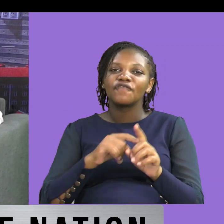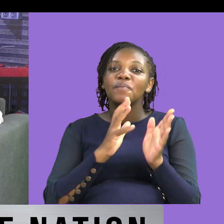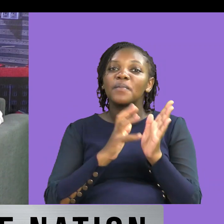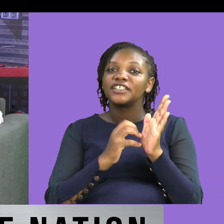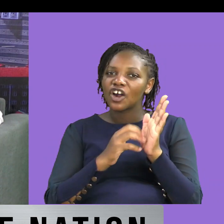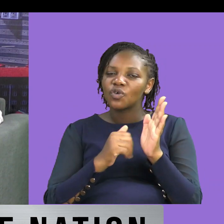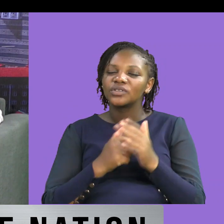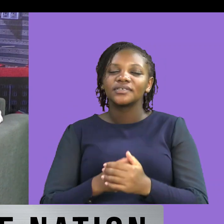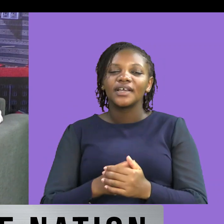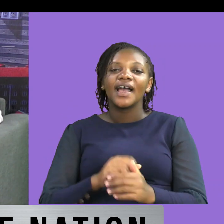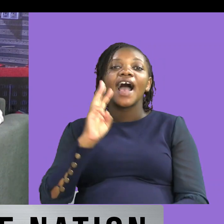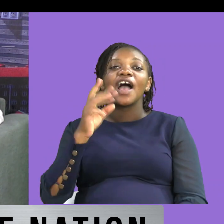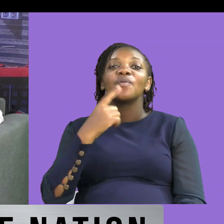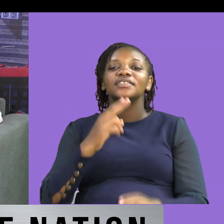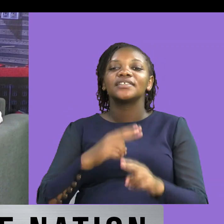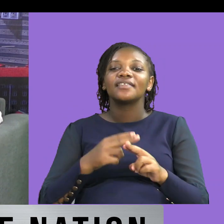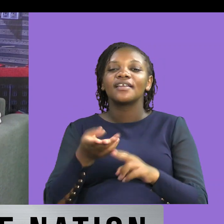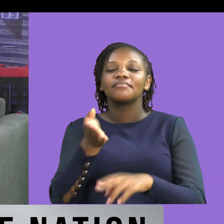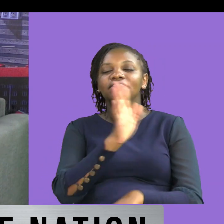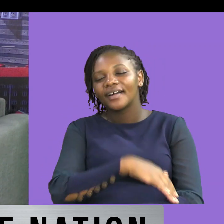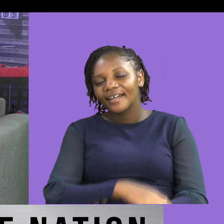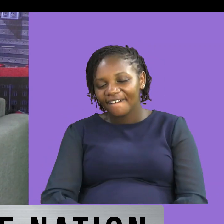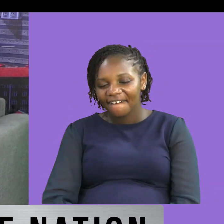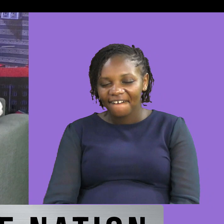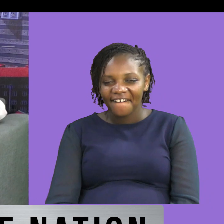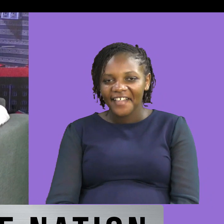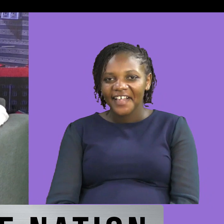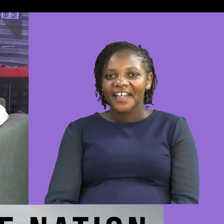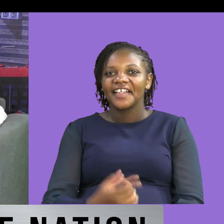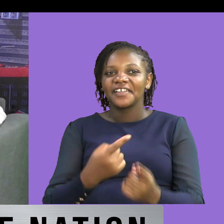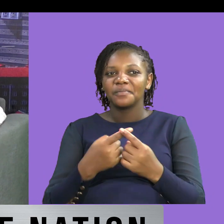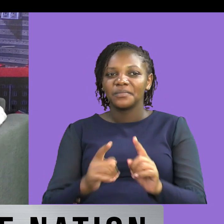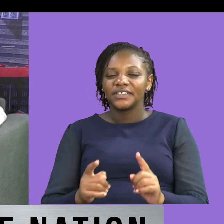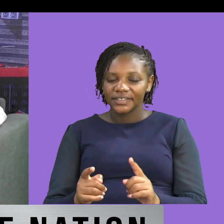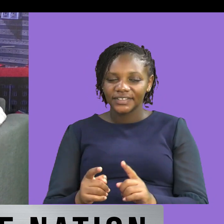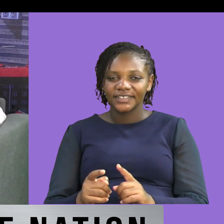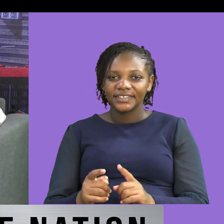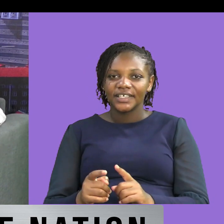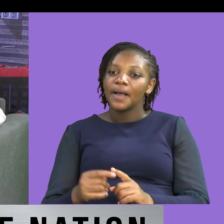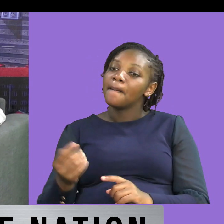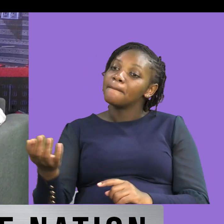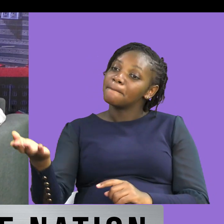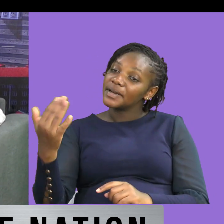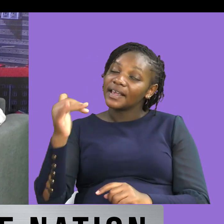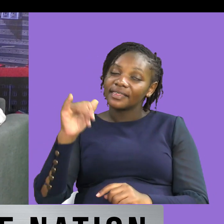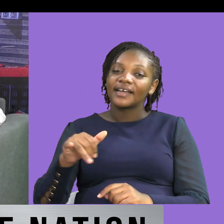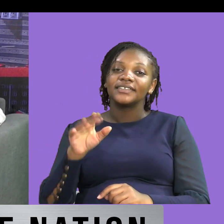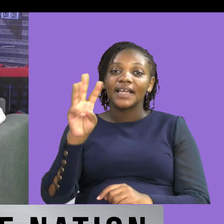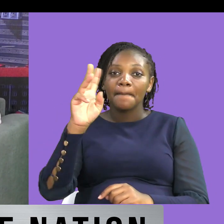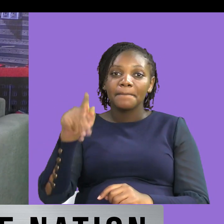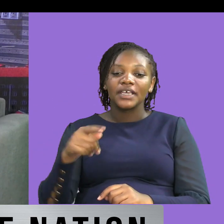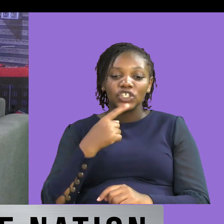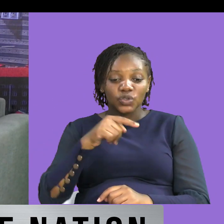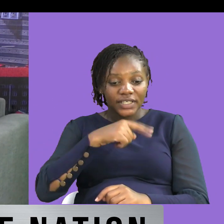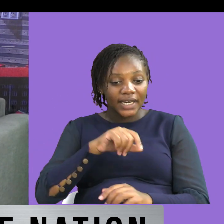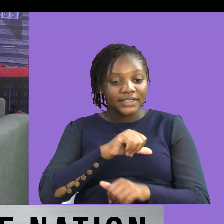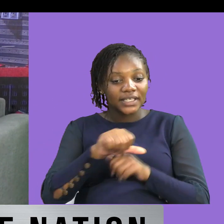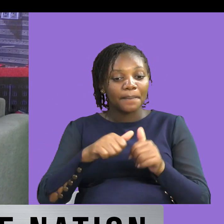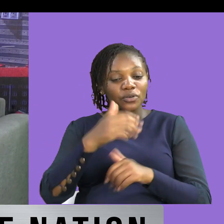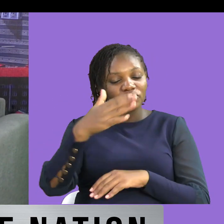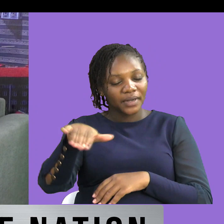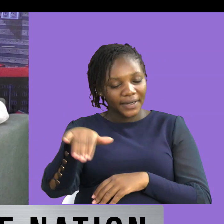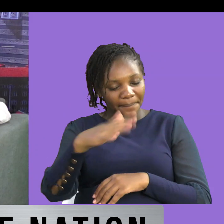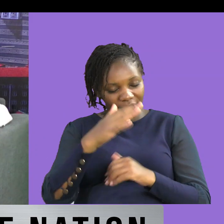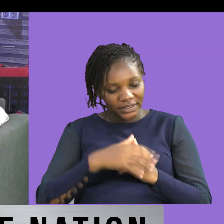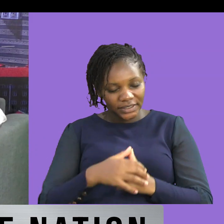Yes, I will give the name when we come back. Yeah. And really, Jonah, you should bring him here to come and tell people about parliament, because I'm saying it from outside.